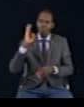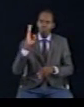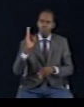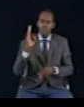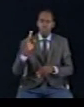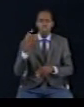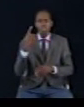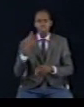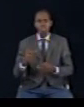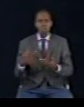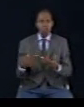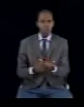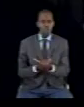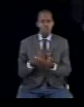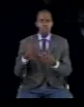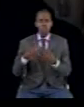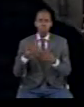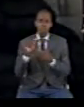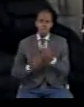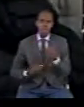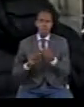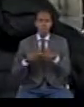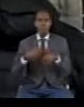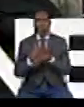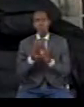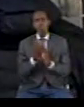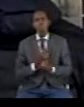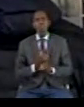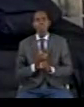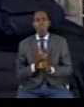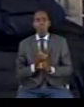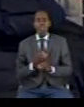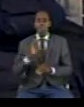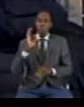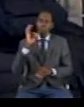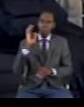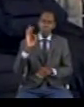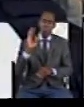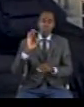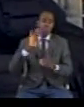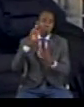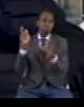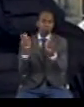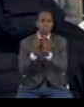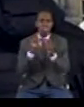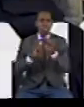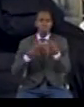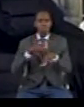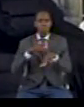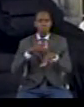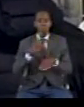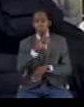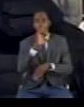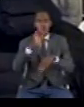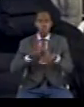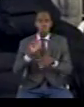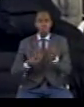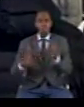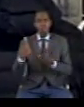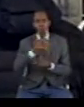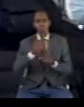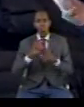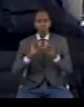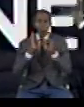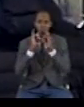the gospel to every creature. Reach everyone, touch everyone,